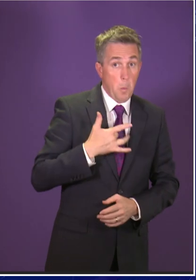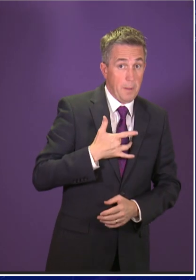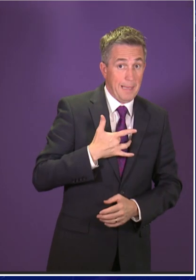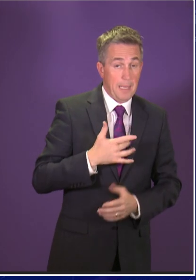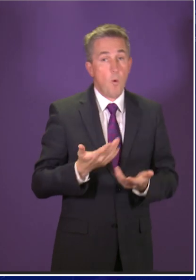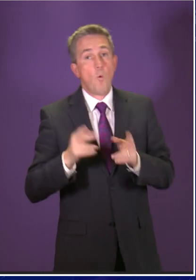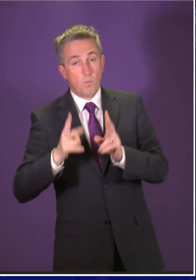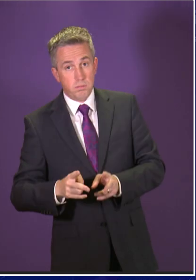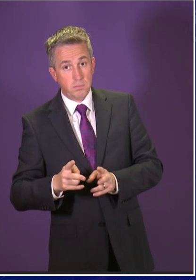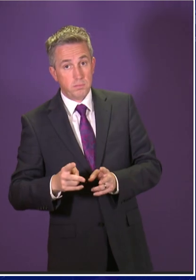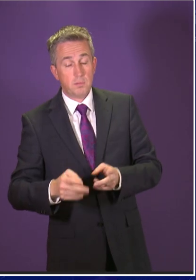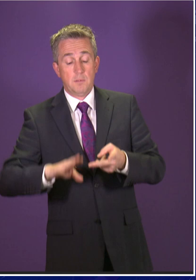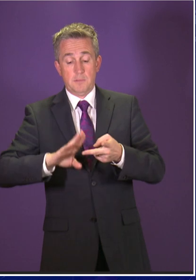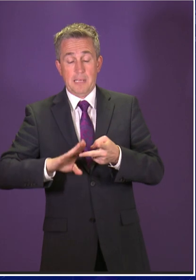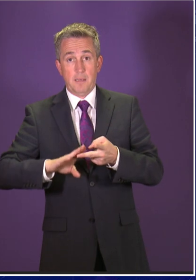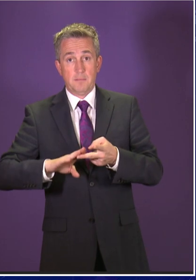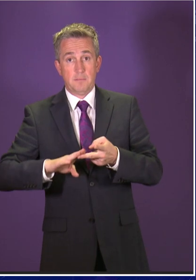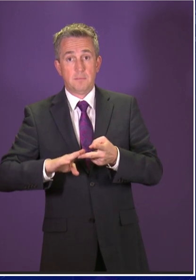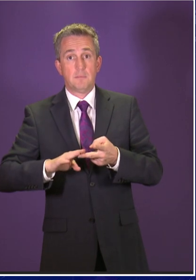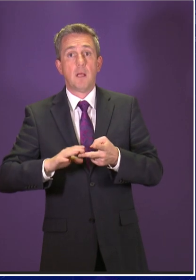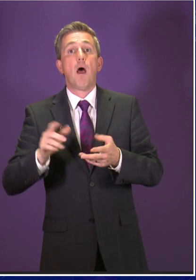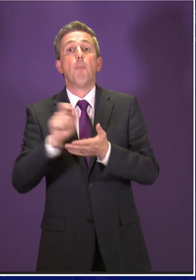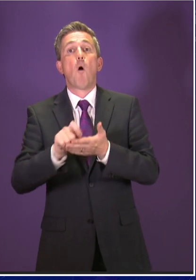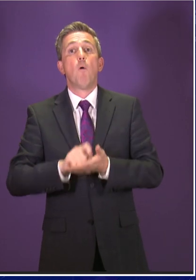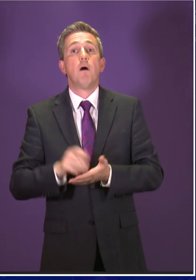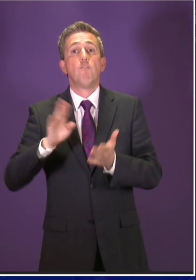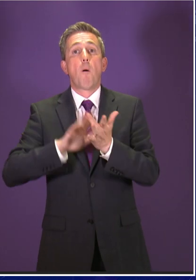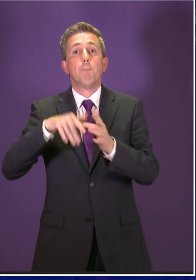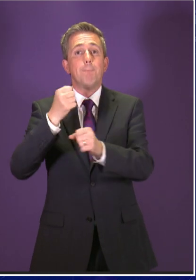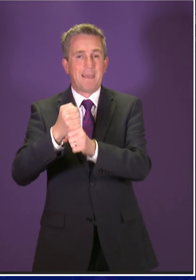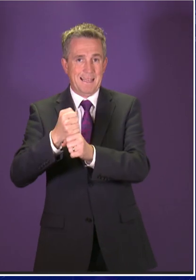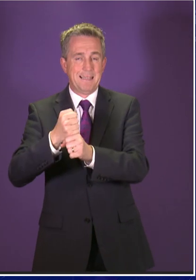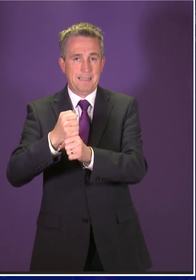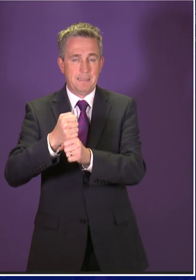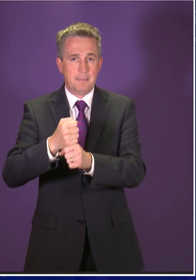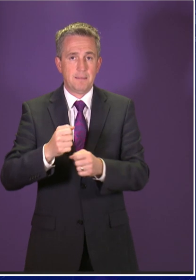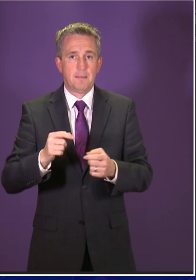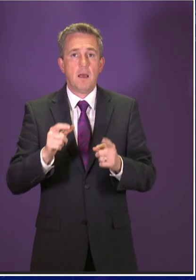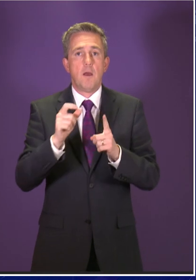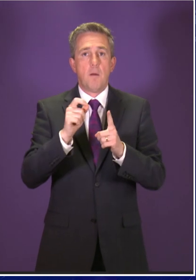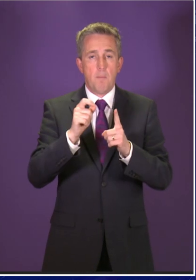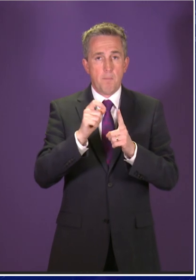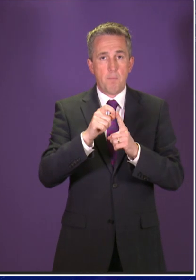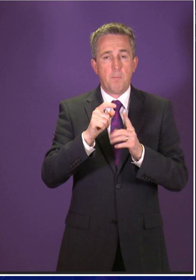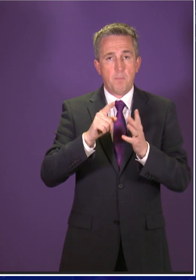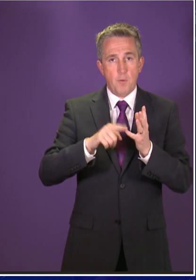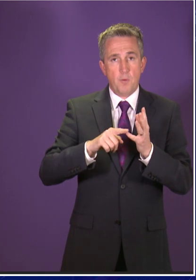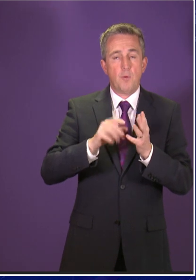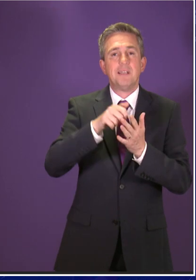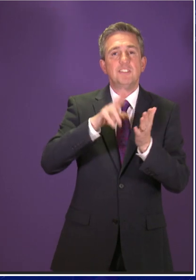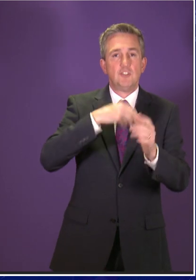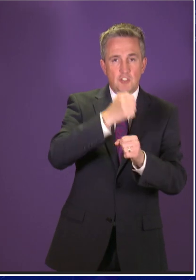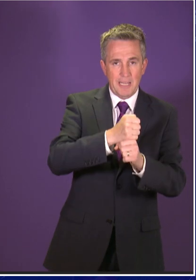Pu Kunqin's play about a noted early Ming Dynasty poet, Li Bai. Pu Kunqin and Charlene